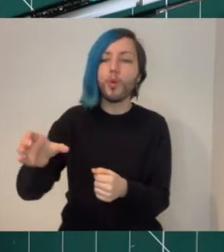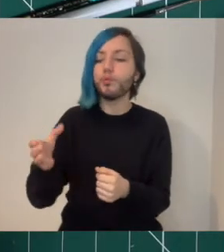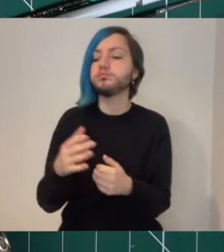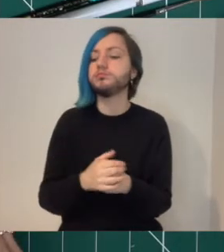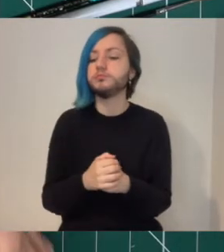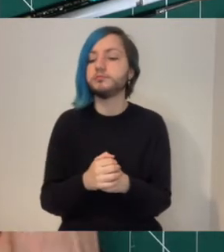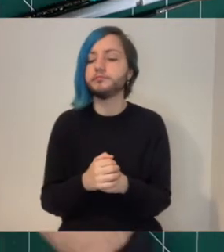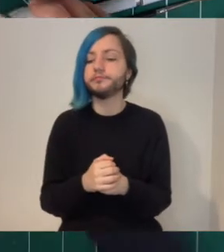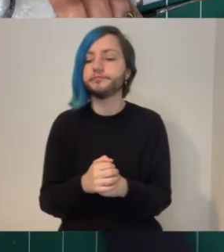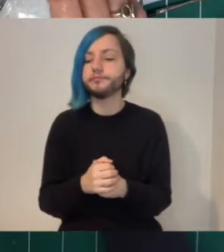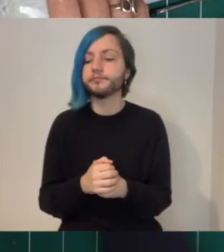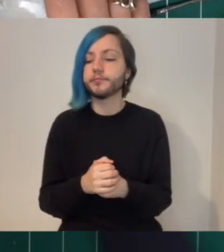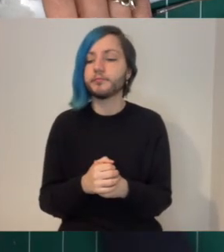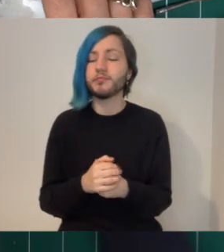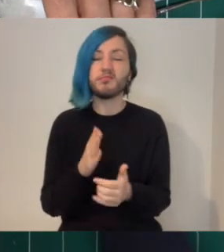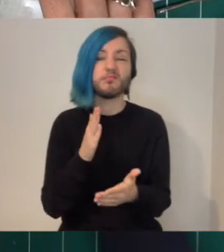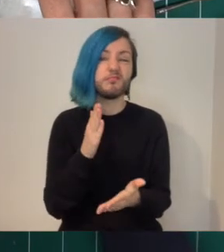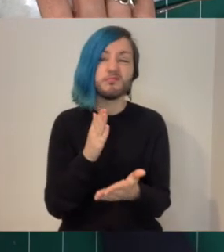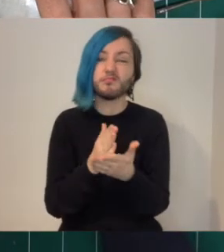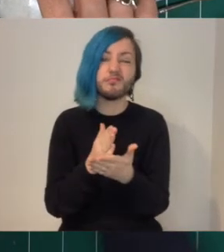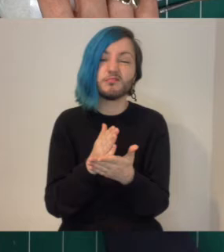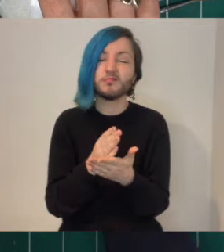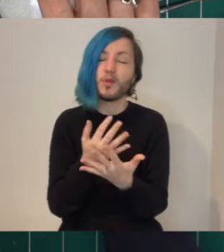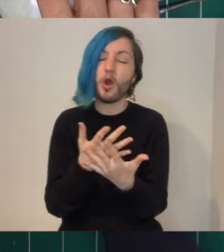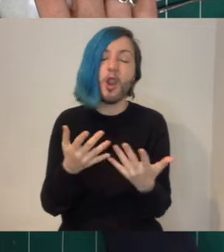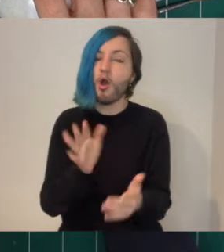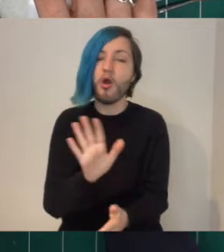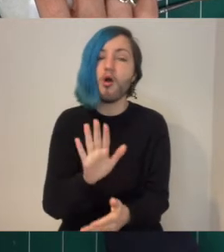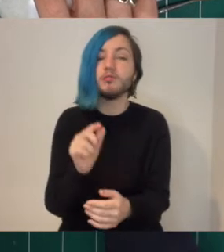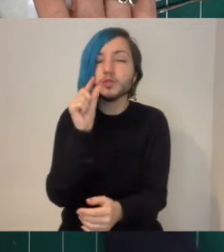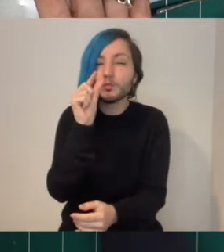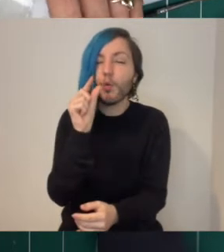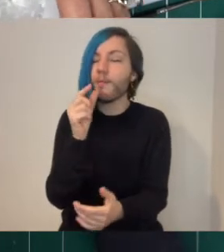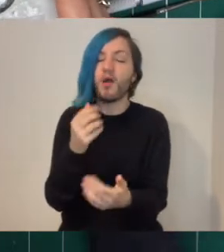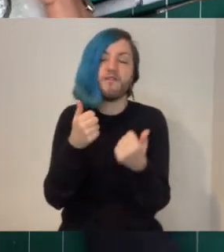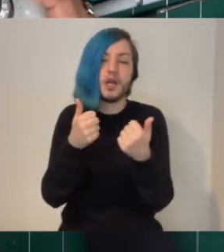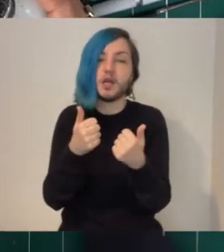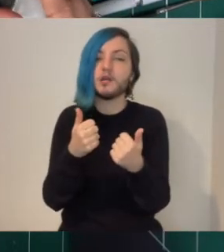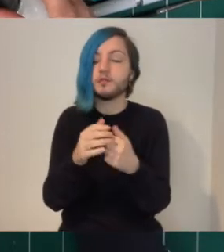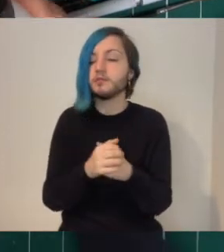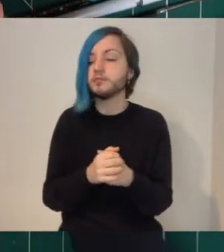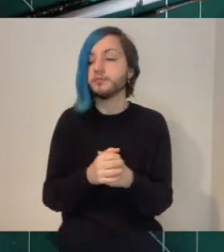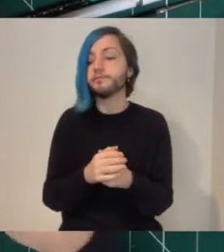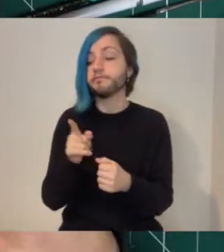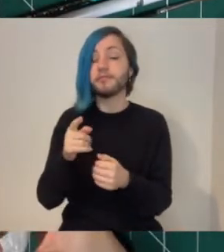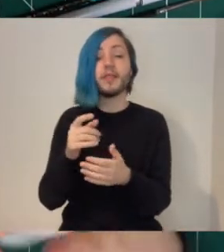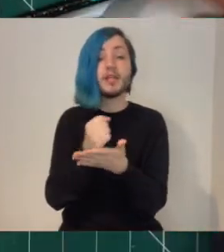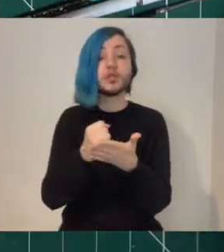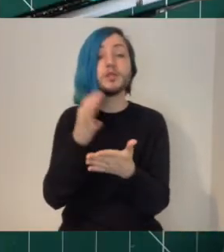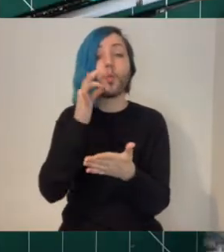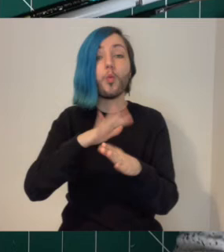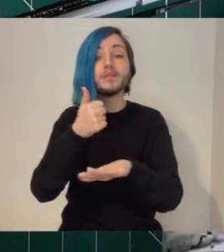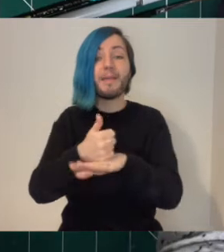and you just pour in your glue. You really don't need a huge amount of this. A little goes a long way. This